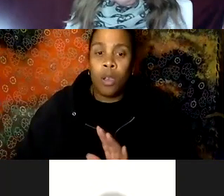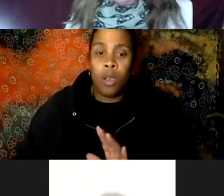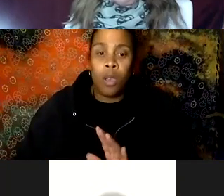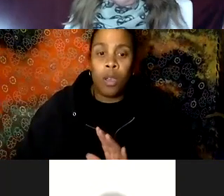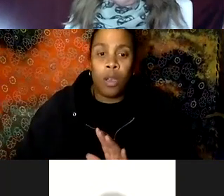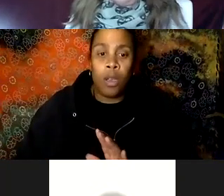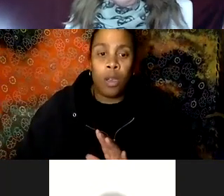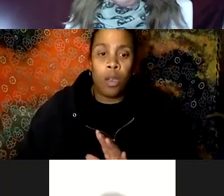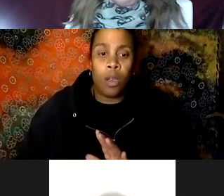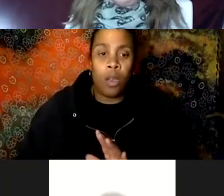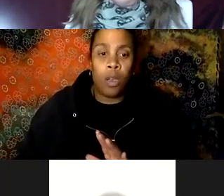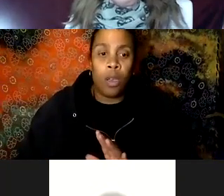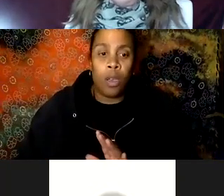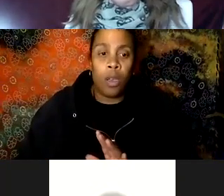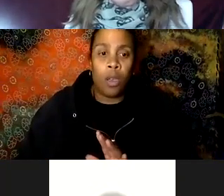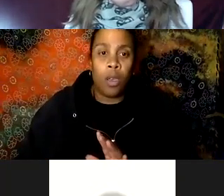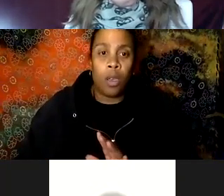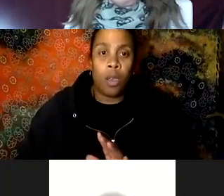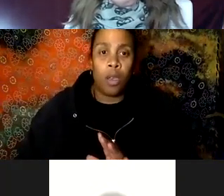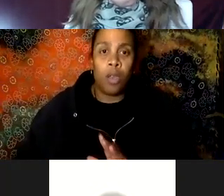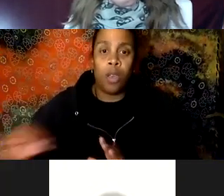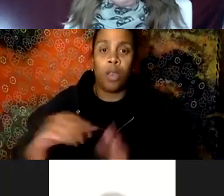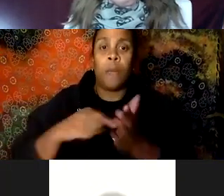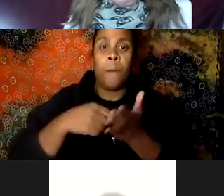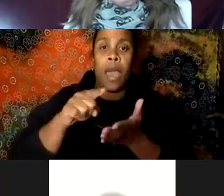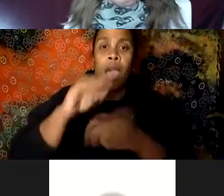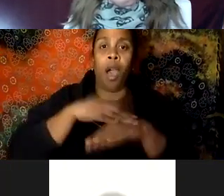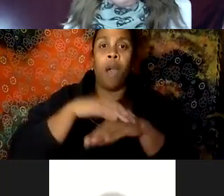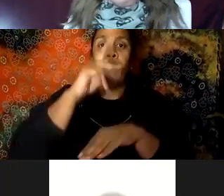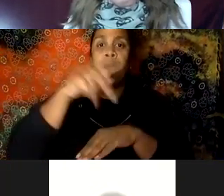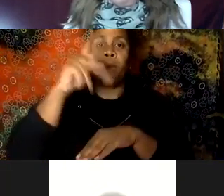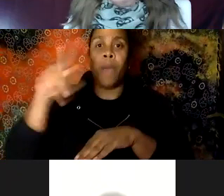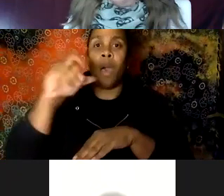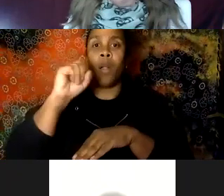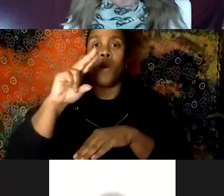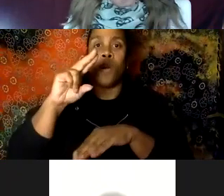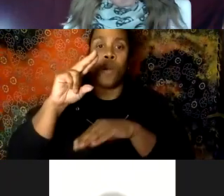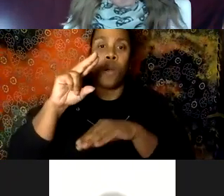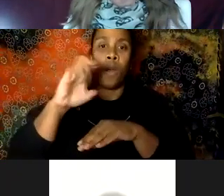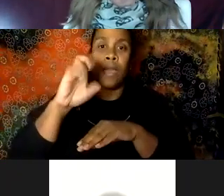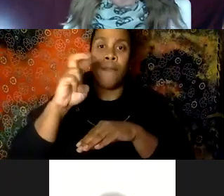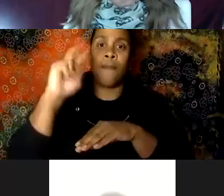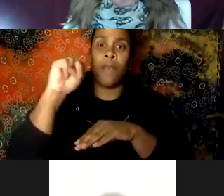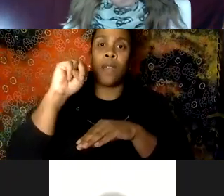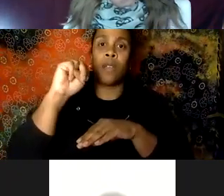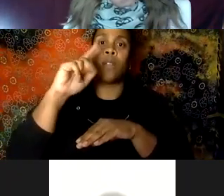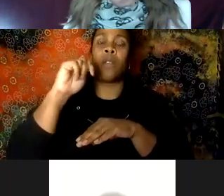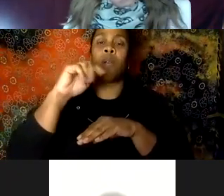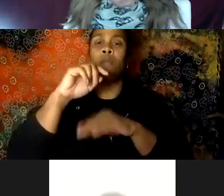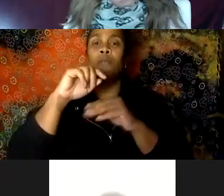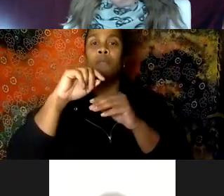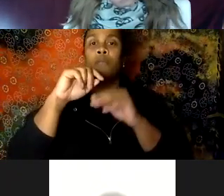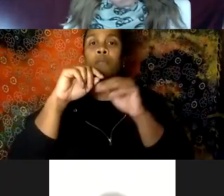All you have to do is pay on PayPal or Eventbrite. I think the Eventbrite link might be here too. Maybe just the PayPal